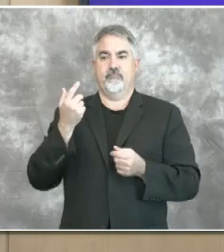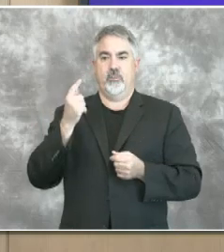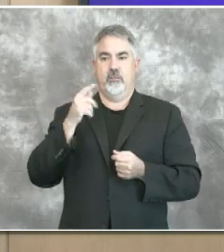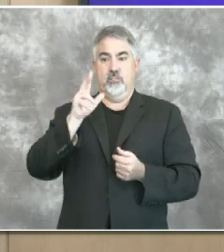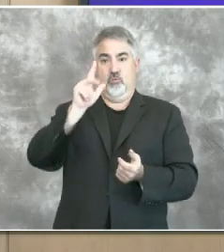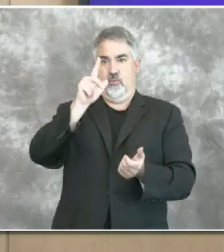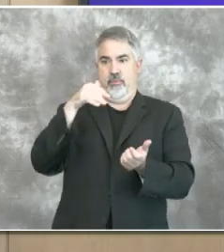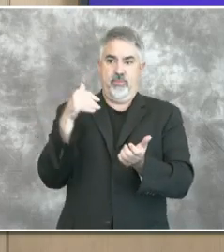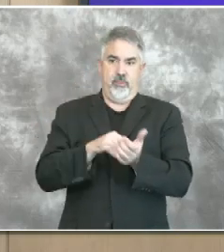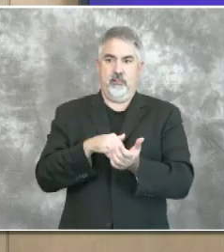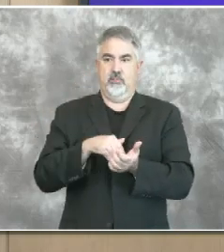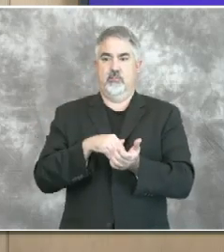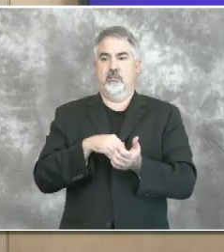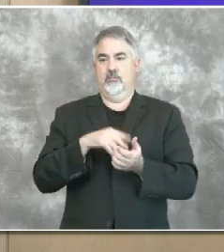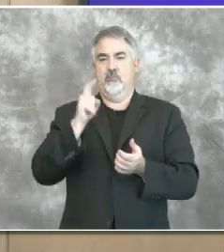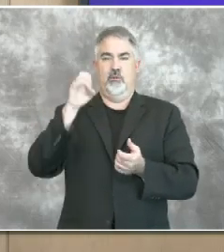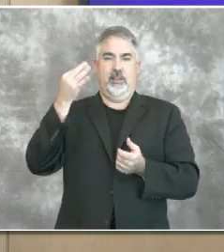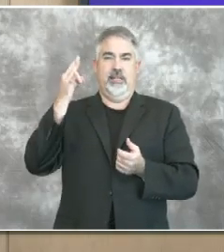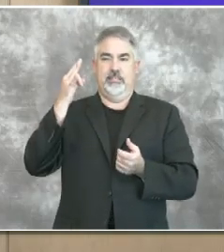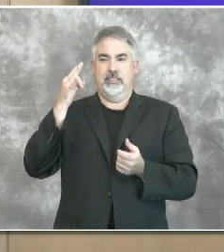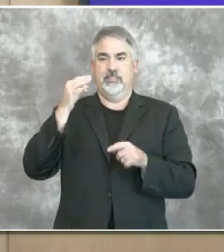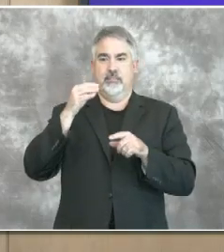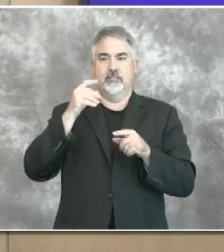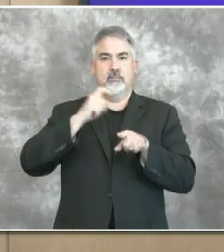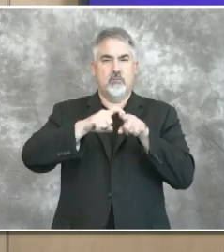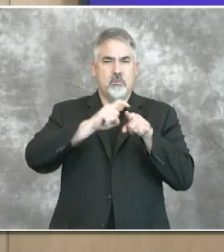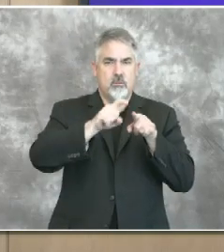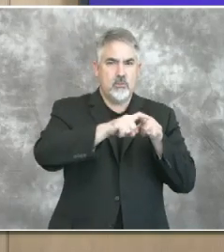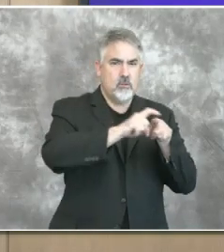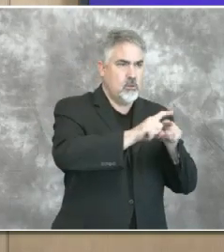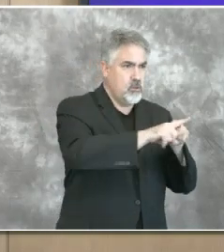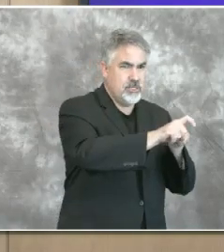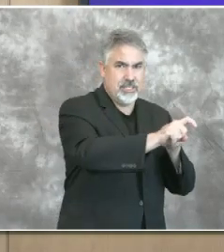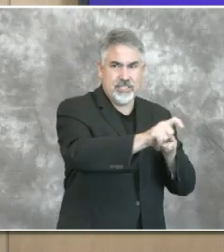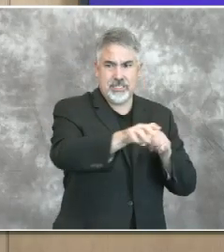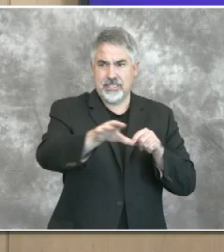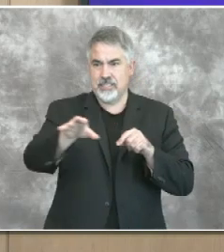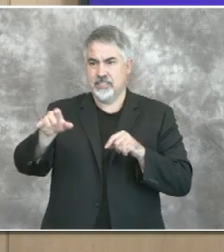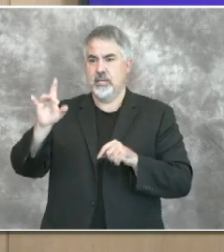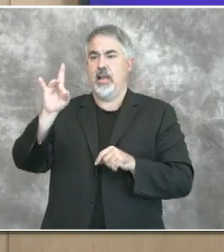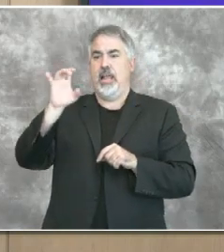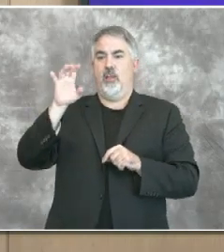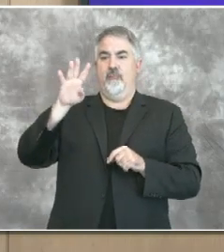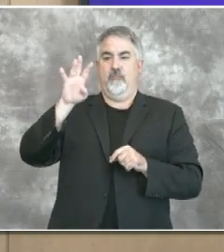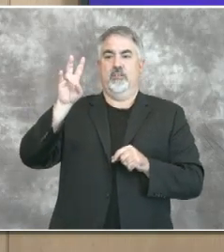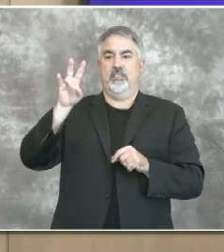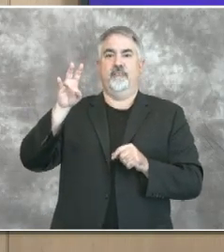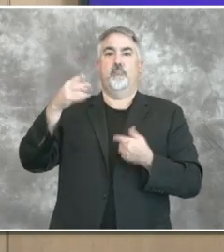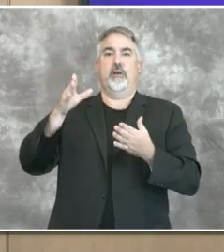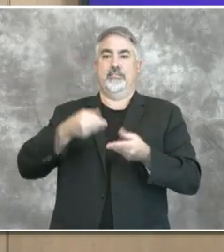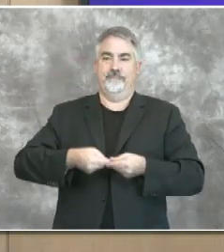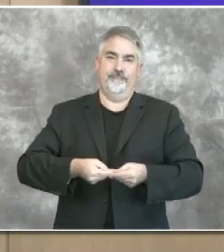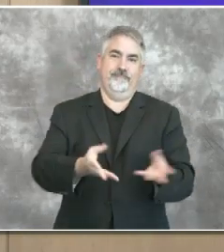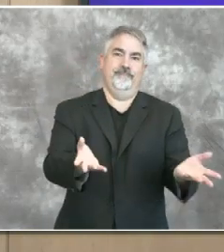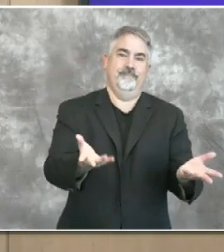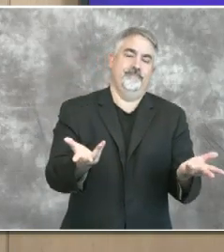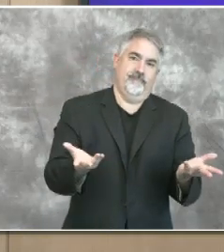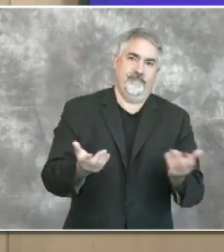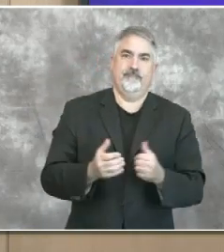3,119 calls and delivered 847 boxes. These are